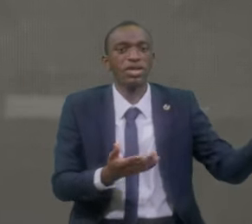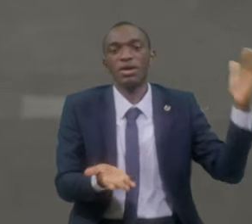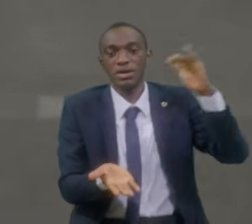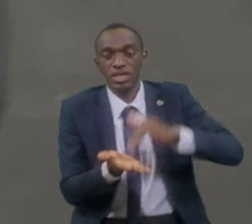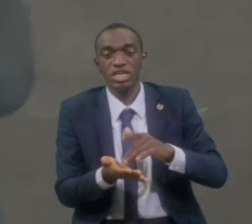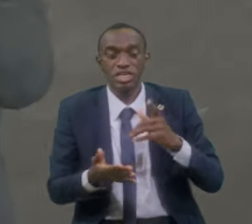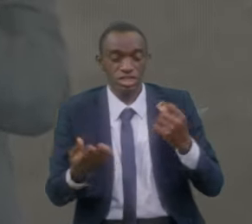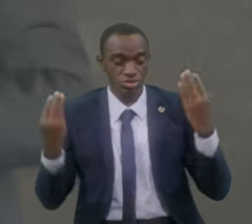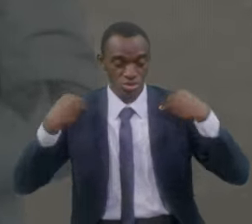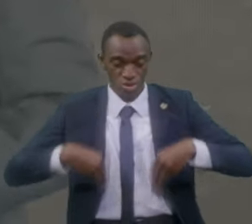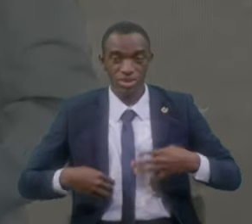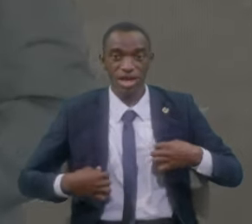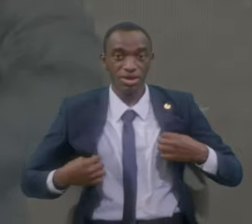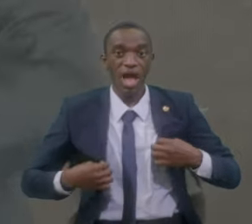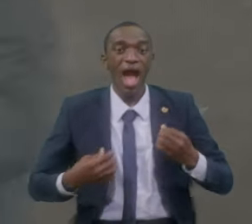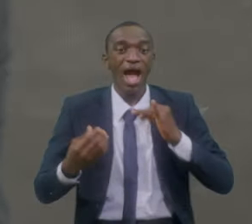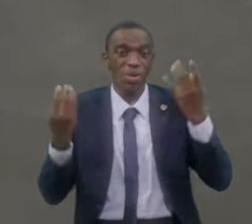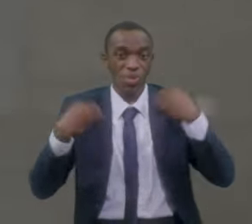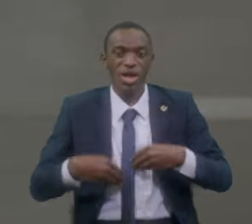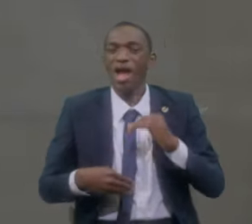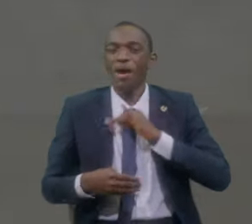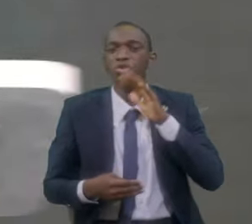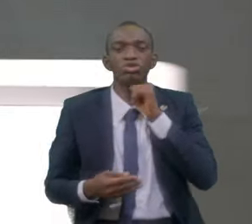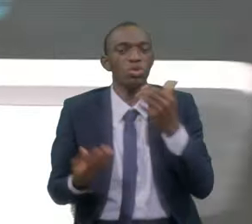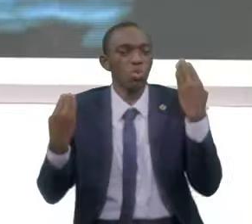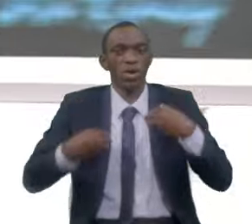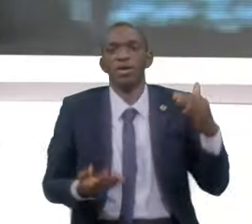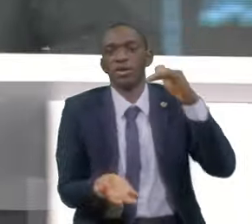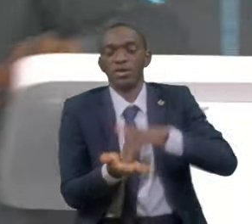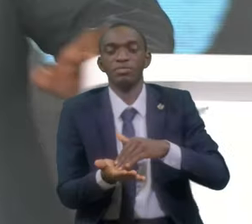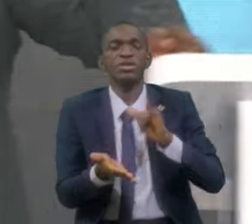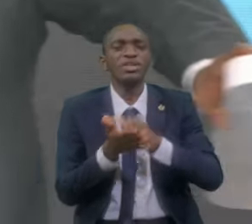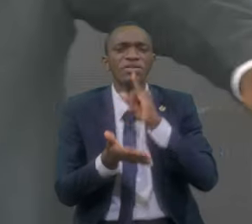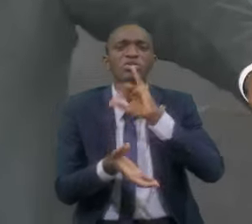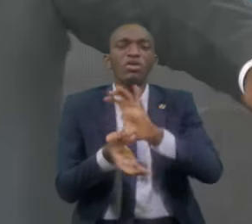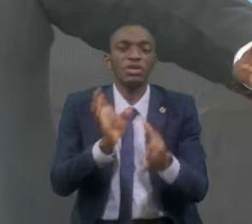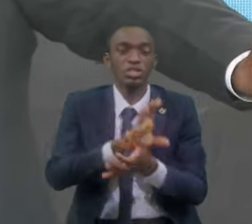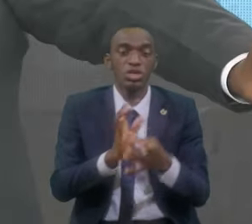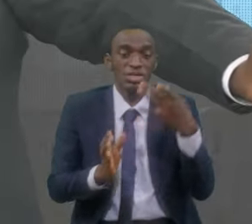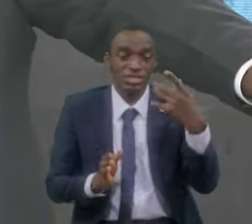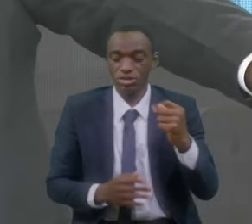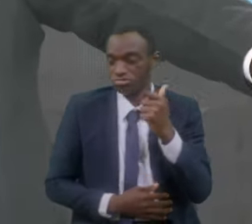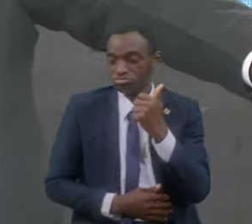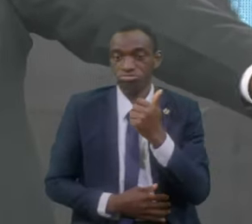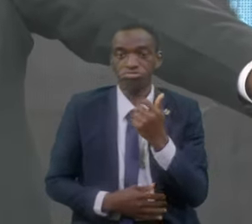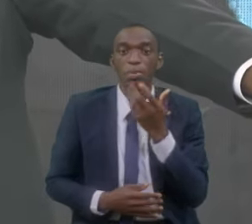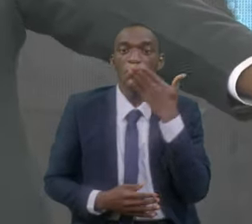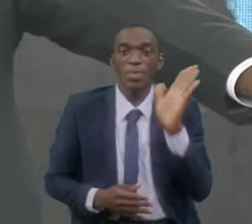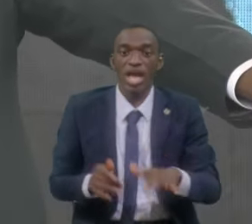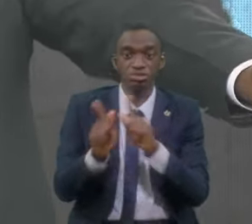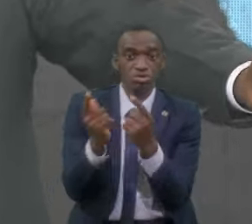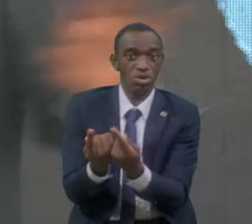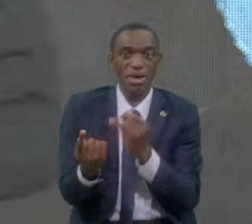no more. That's the conversion. The gang I used to keep, I keep that no